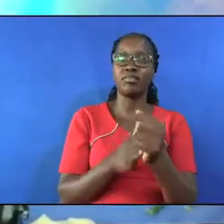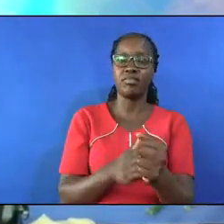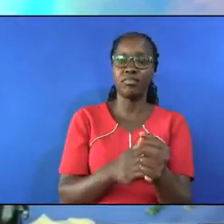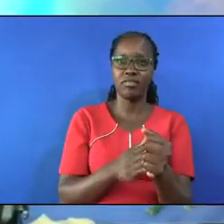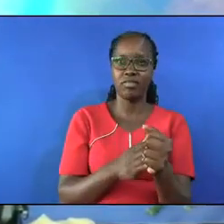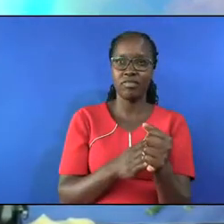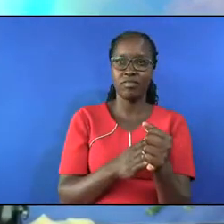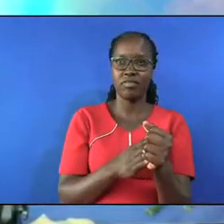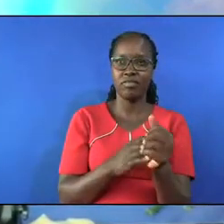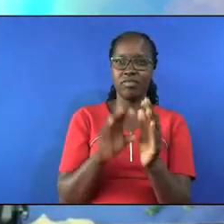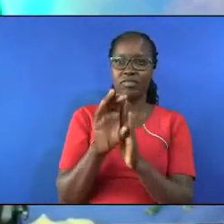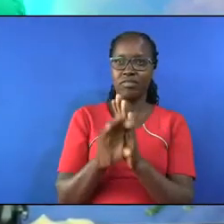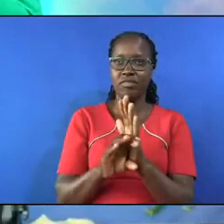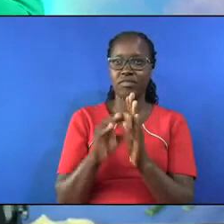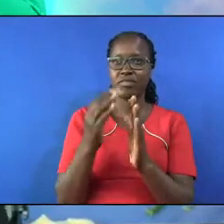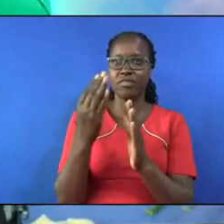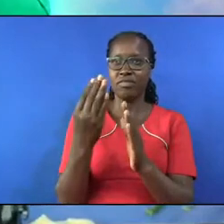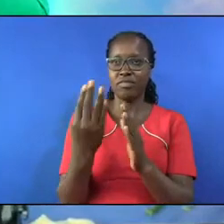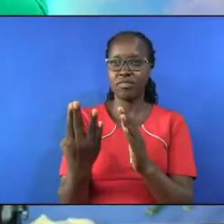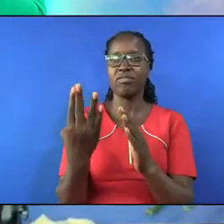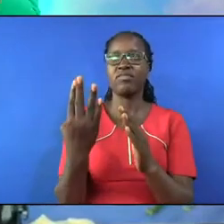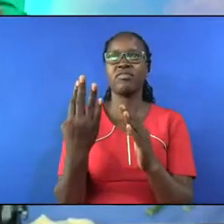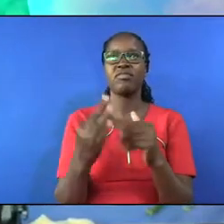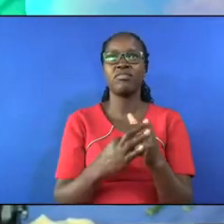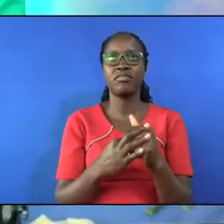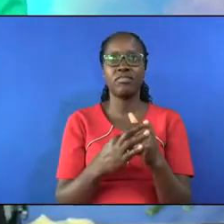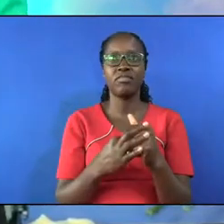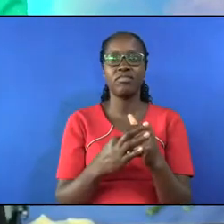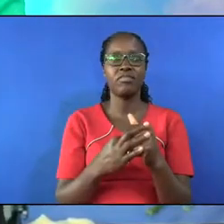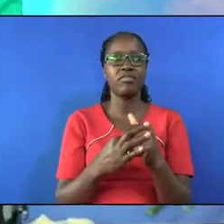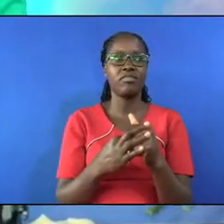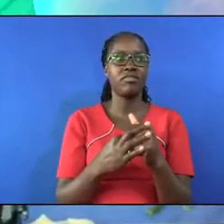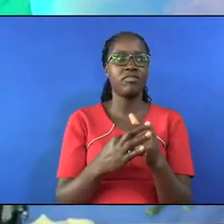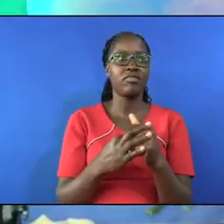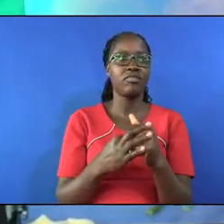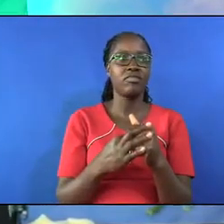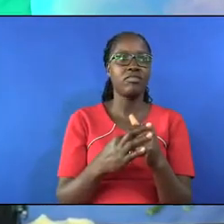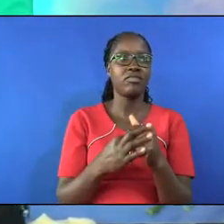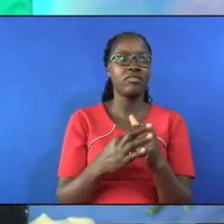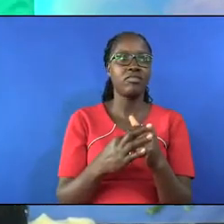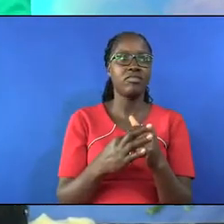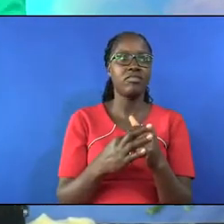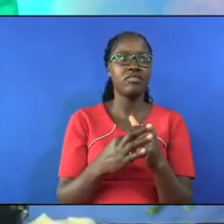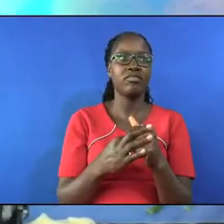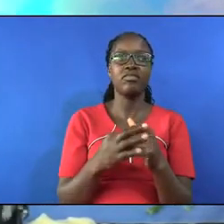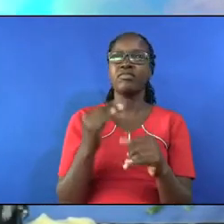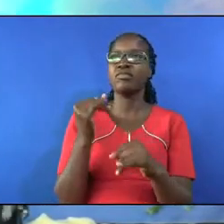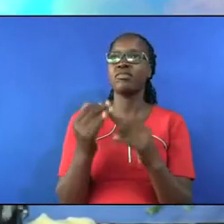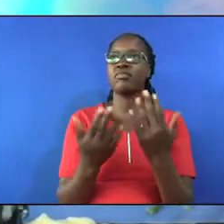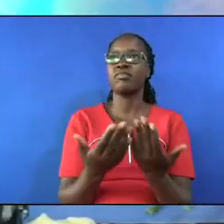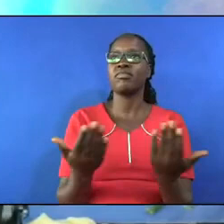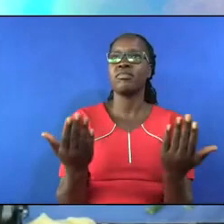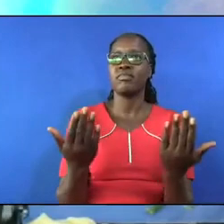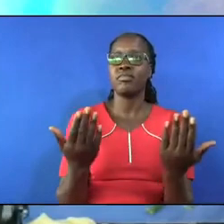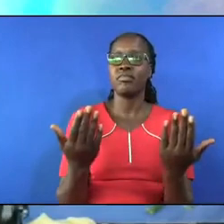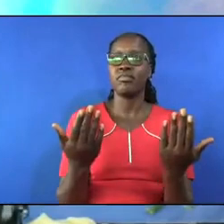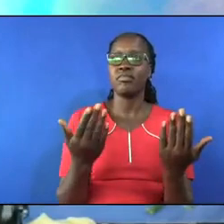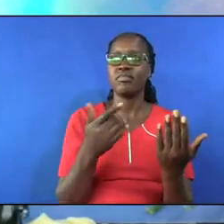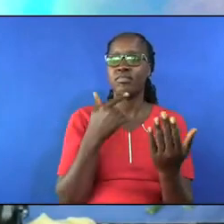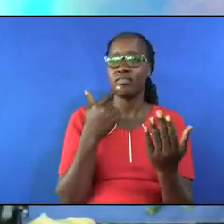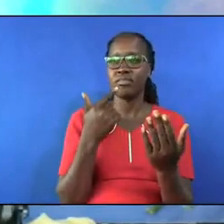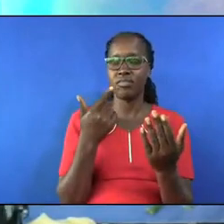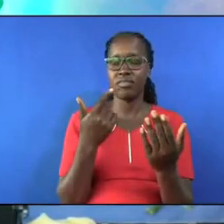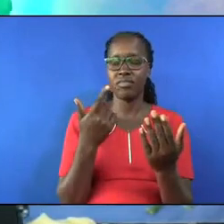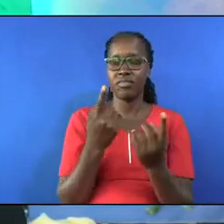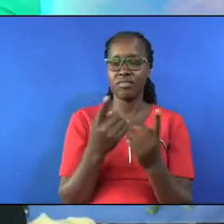80. Really intrigued me and so much. And just the last thing that I want to say to